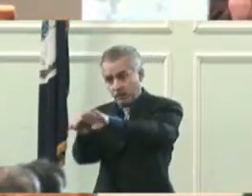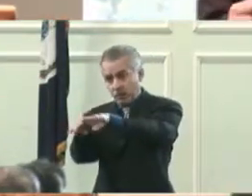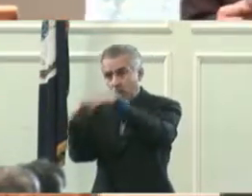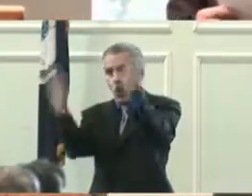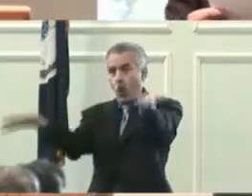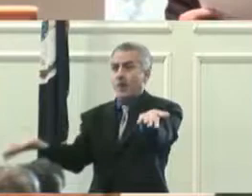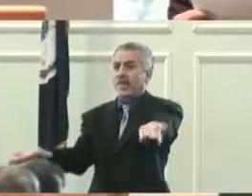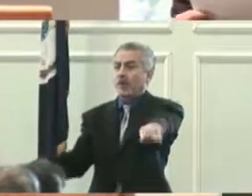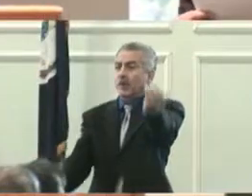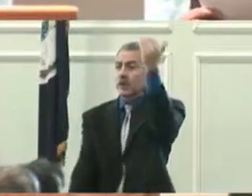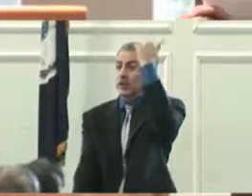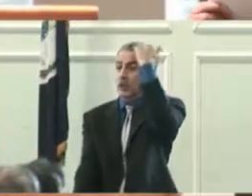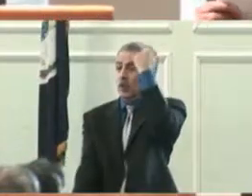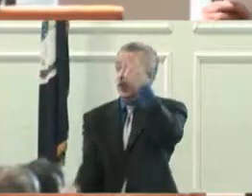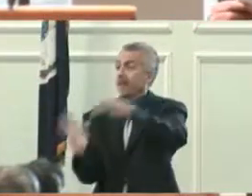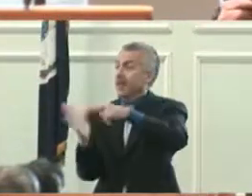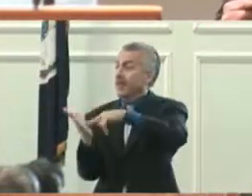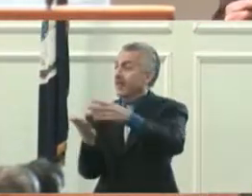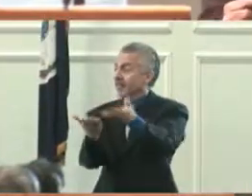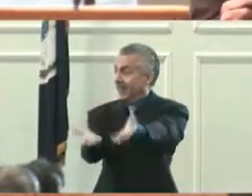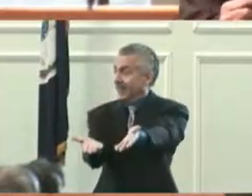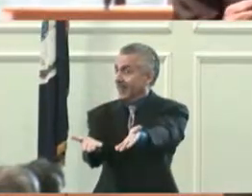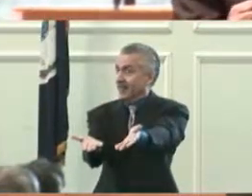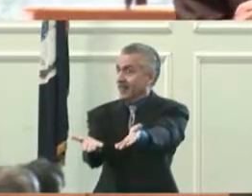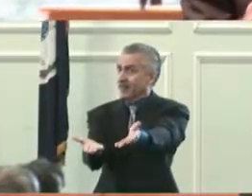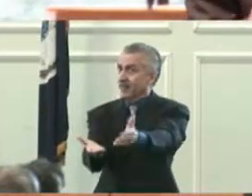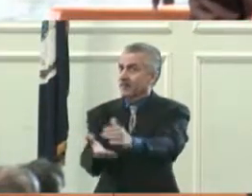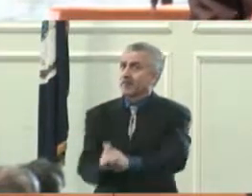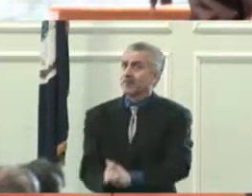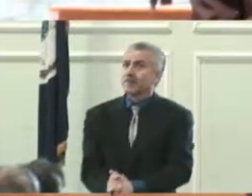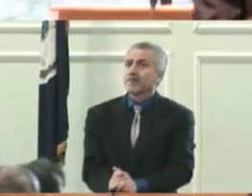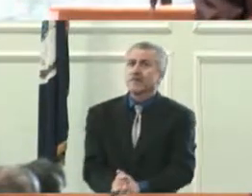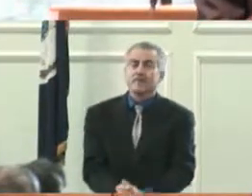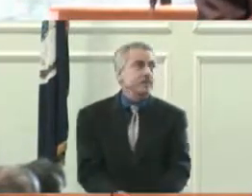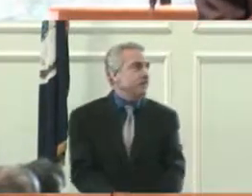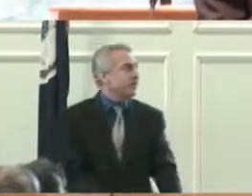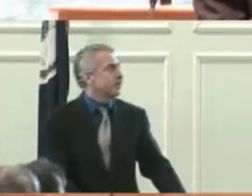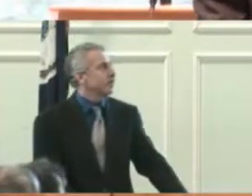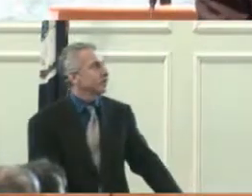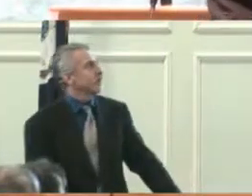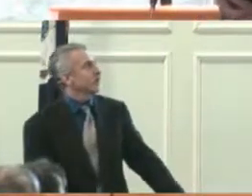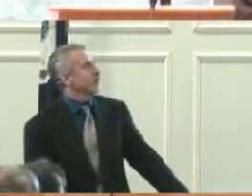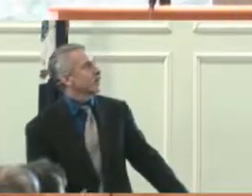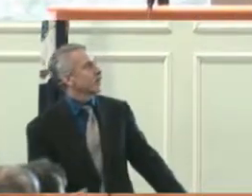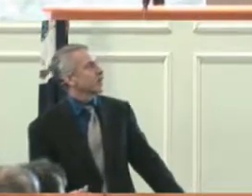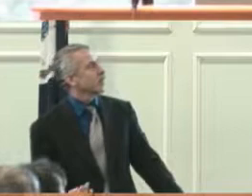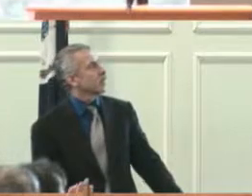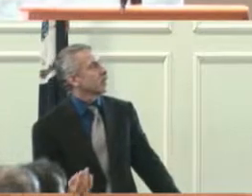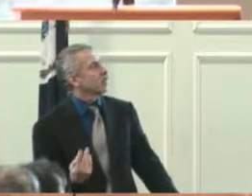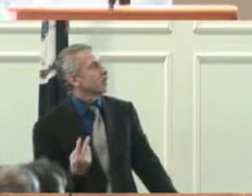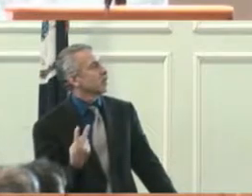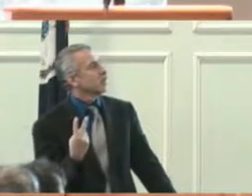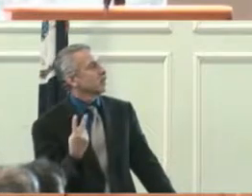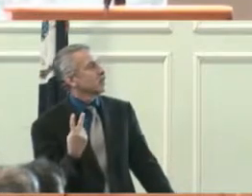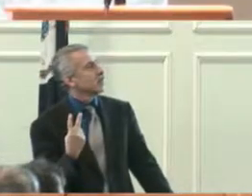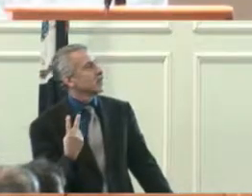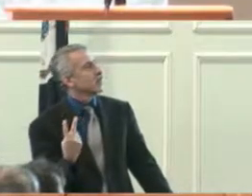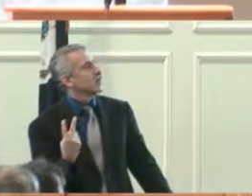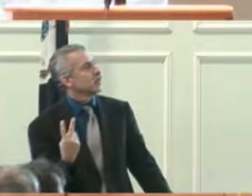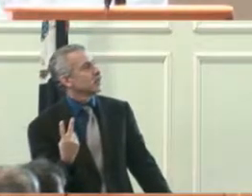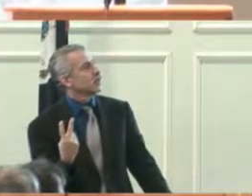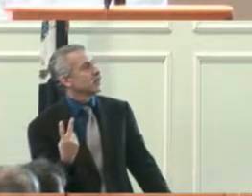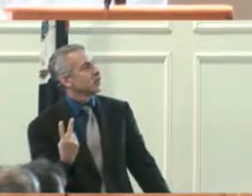something that happens. It says, then I, Daniel, looked, and there stood two others, one on this riverbank and the other on